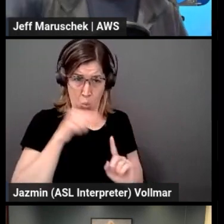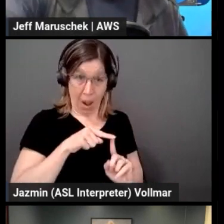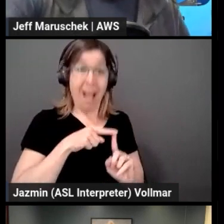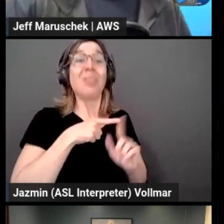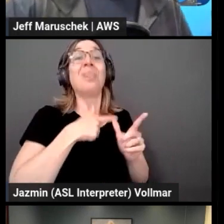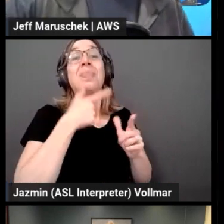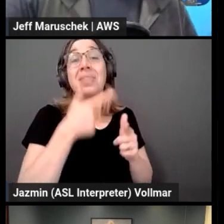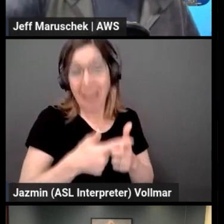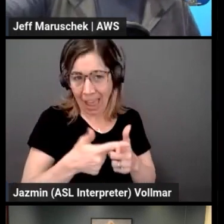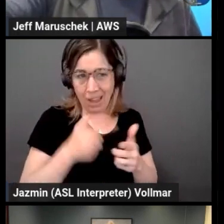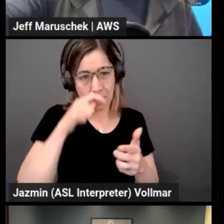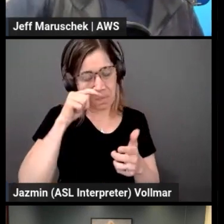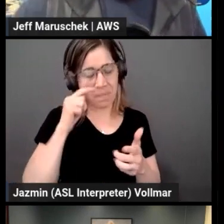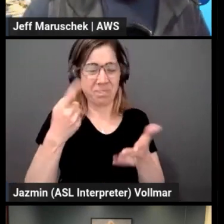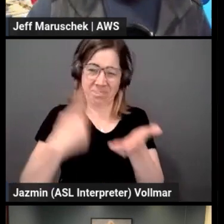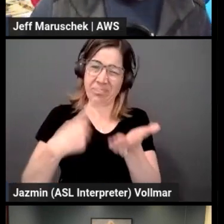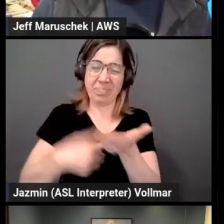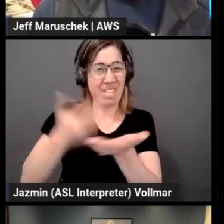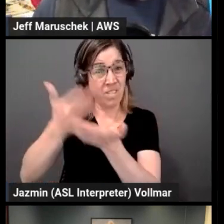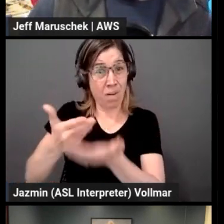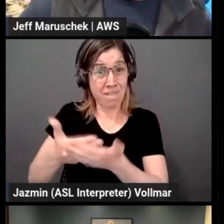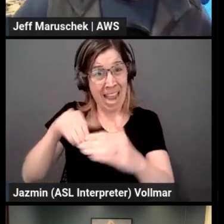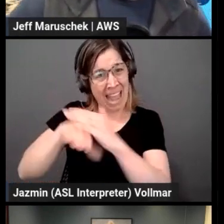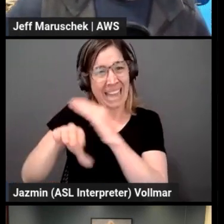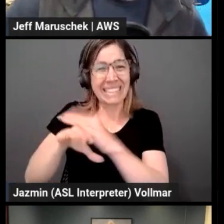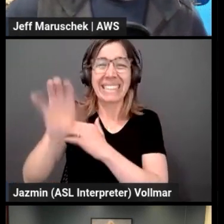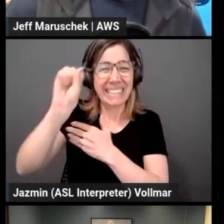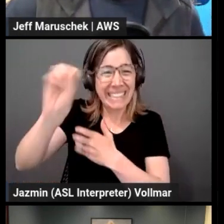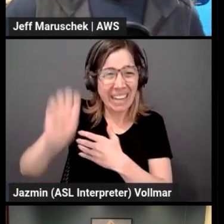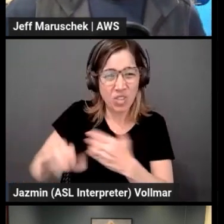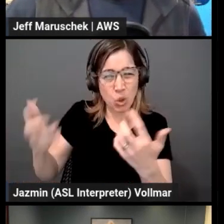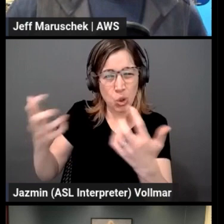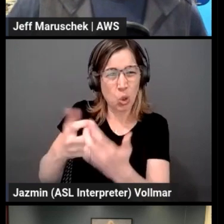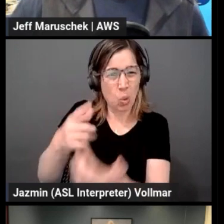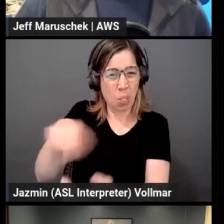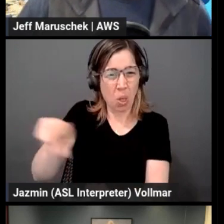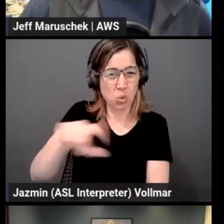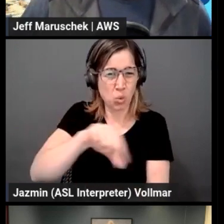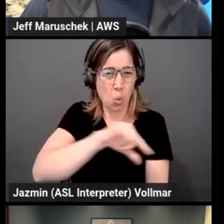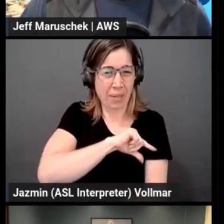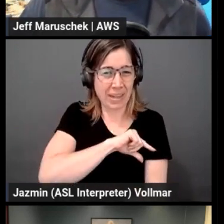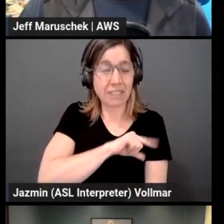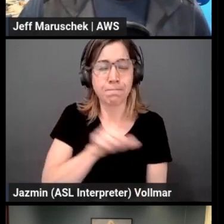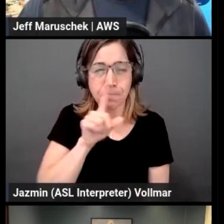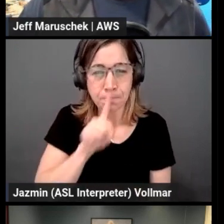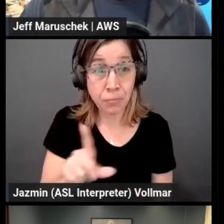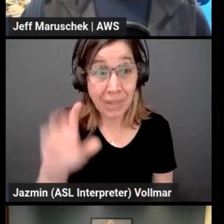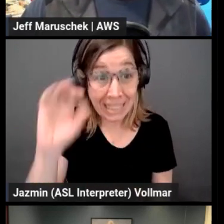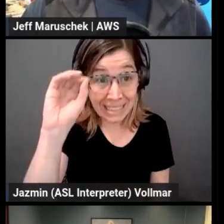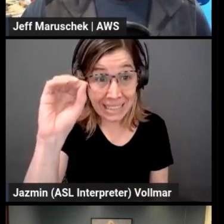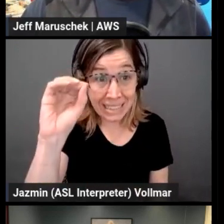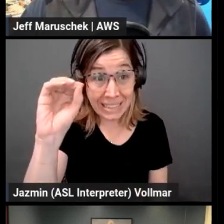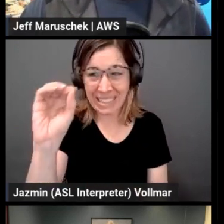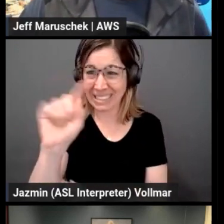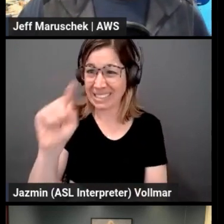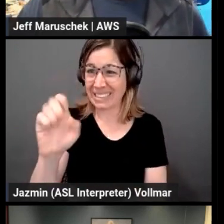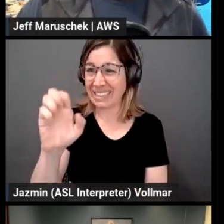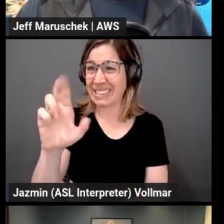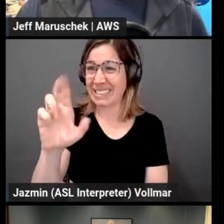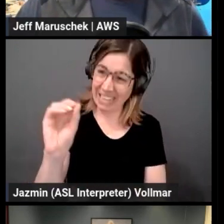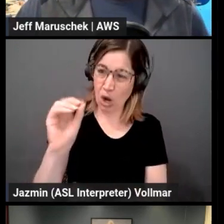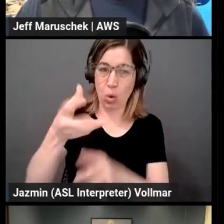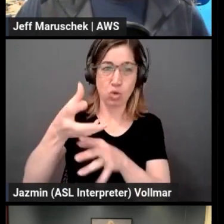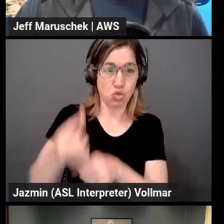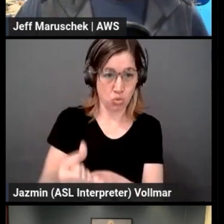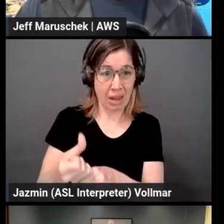how verified access gives you some of those qualities? Yeah, sure. So zero trust is a concept of when you